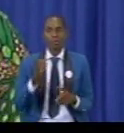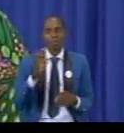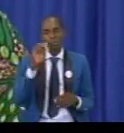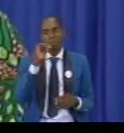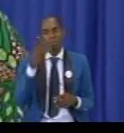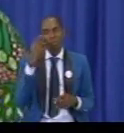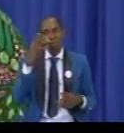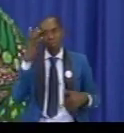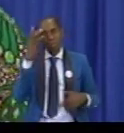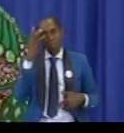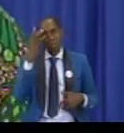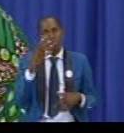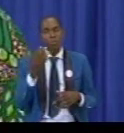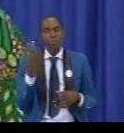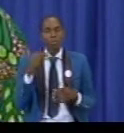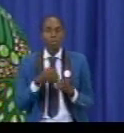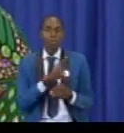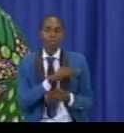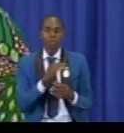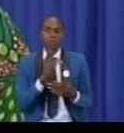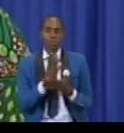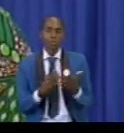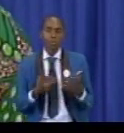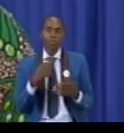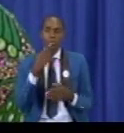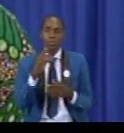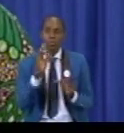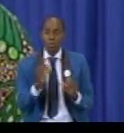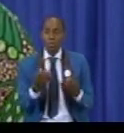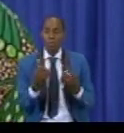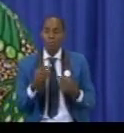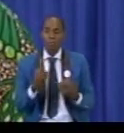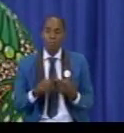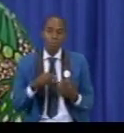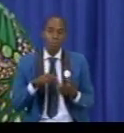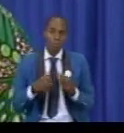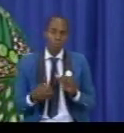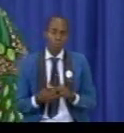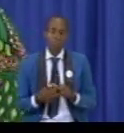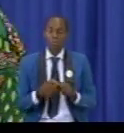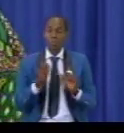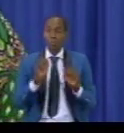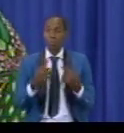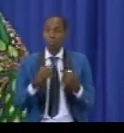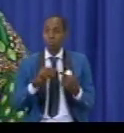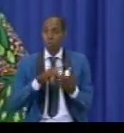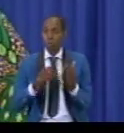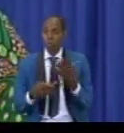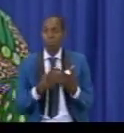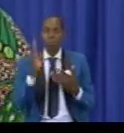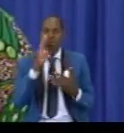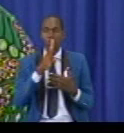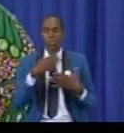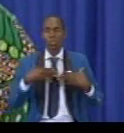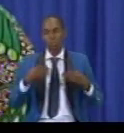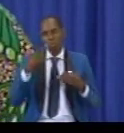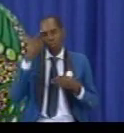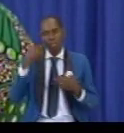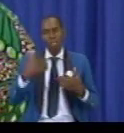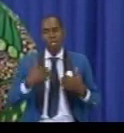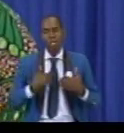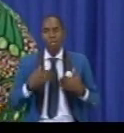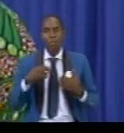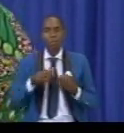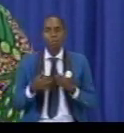le wa si program mi pe ma ri tu sile mo ni ailera aya sugbon gba ti won se program bi mo ko de bi mo fi aye mi fun